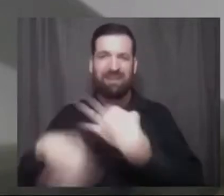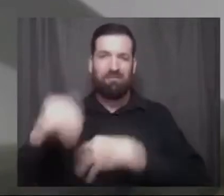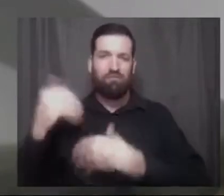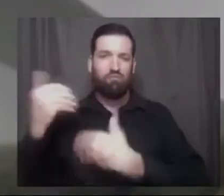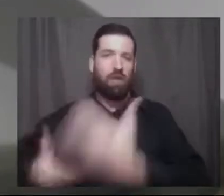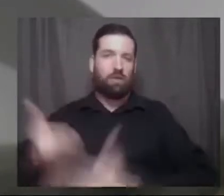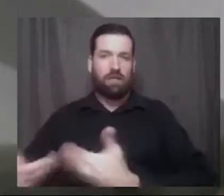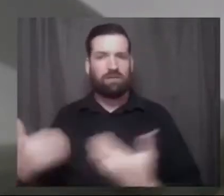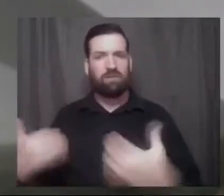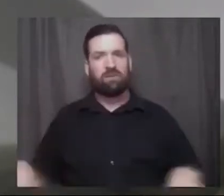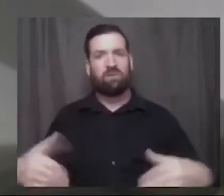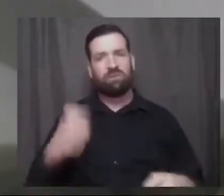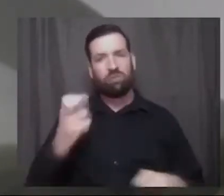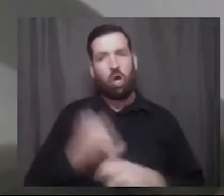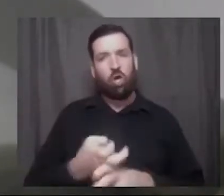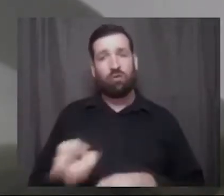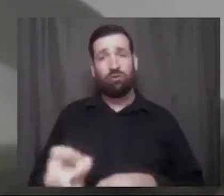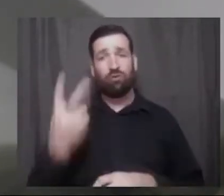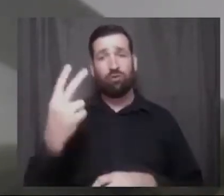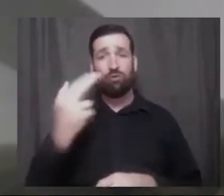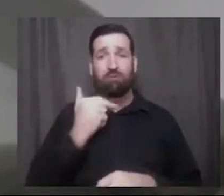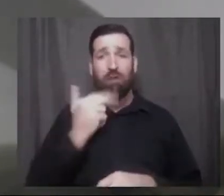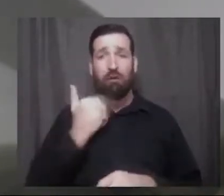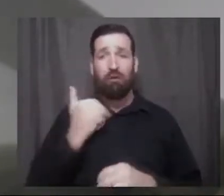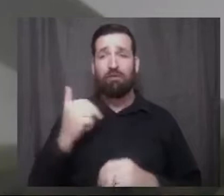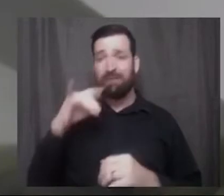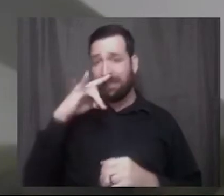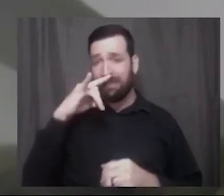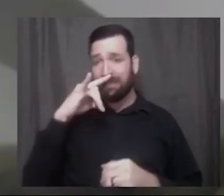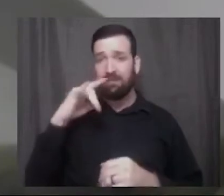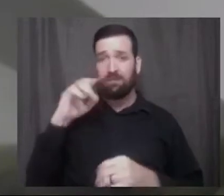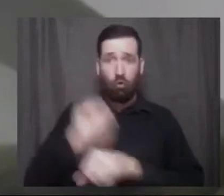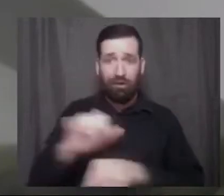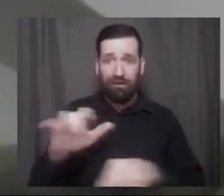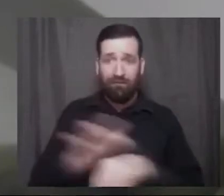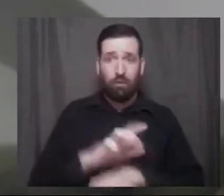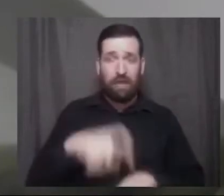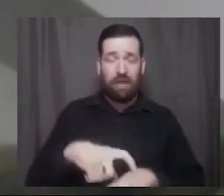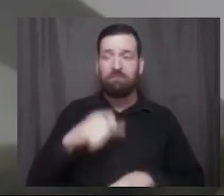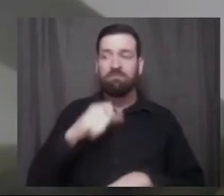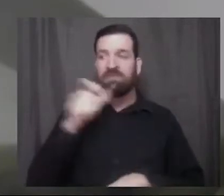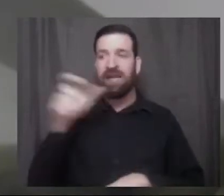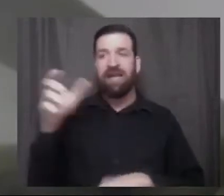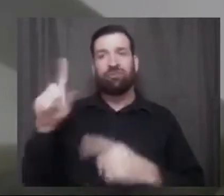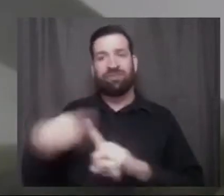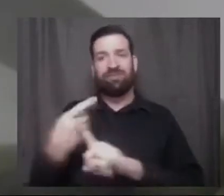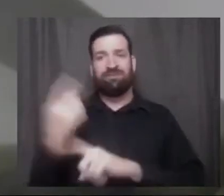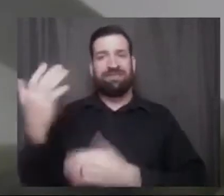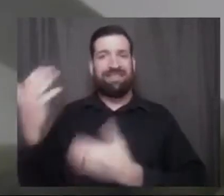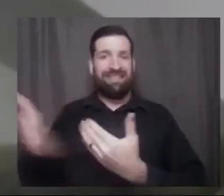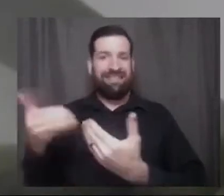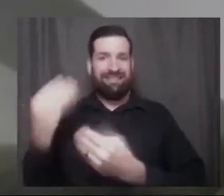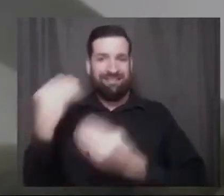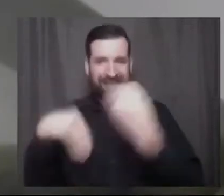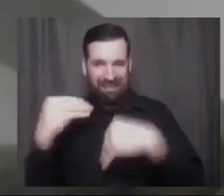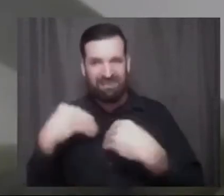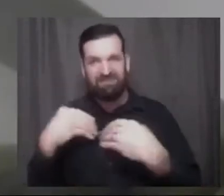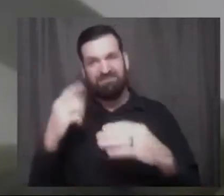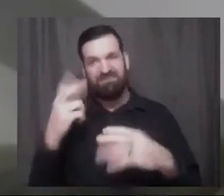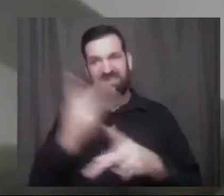hard having 2 small kids and working full time to not eat what's easy. I think the biggest thing is just staying prepared